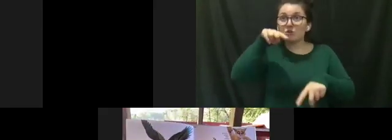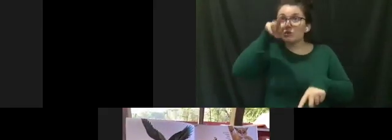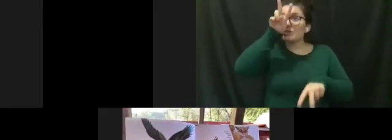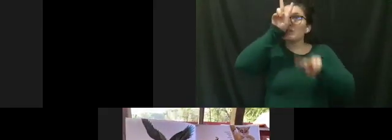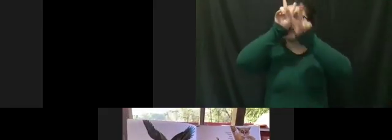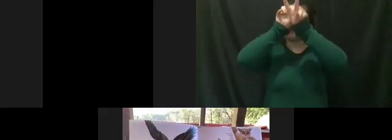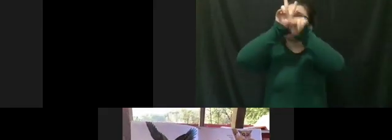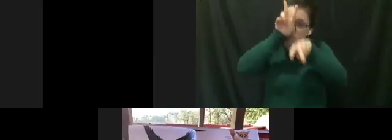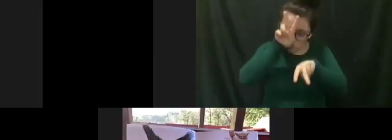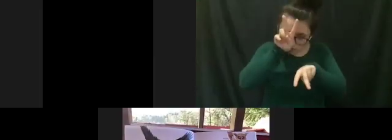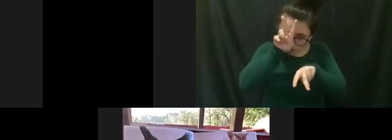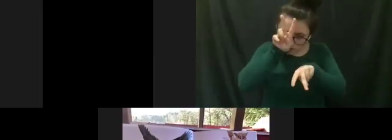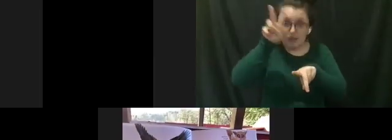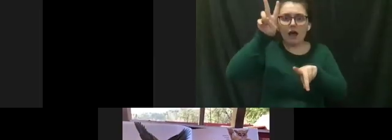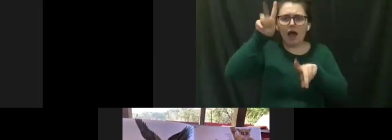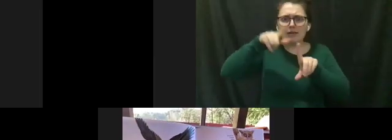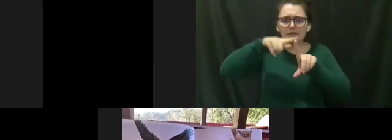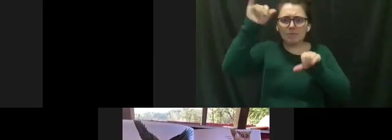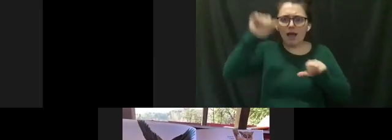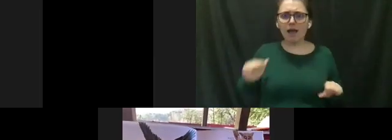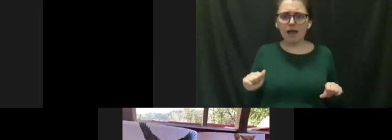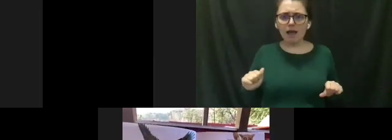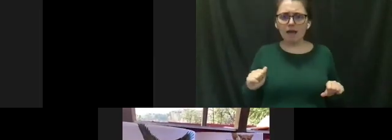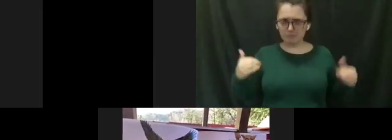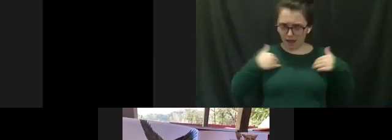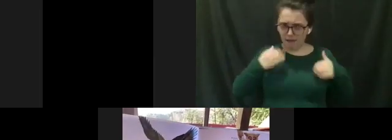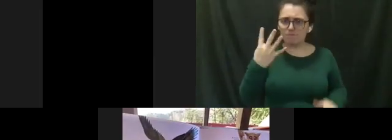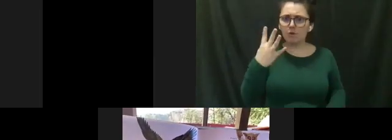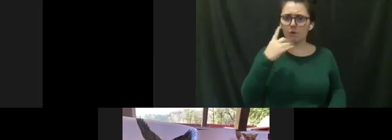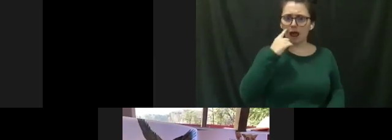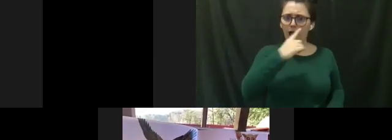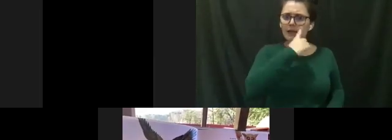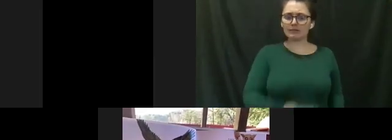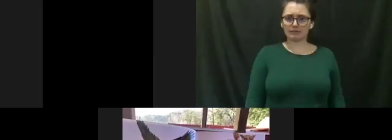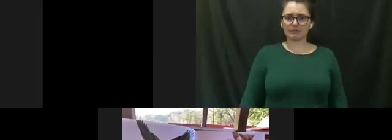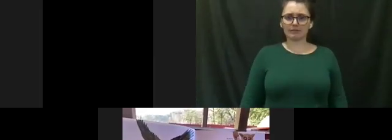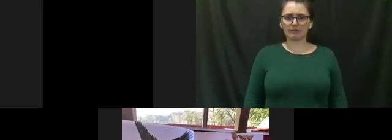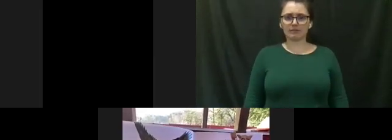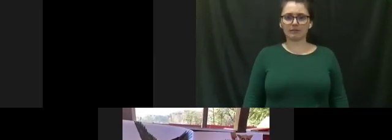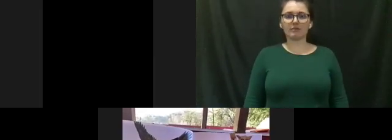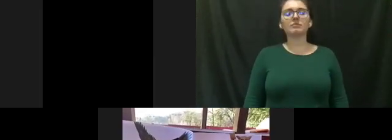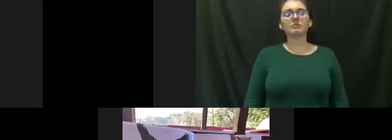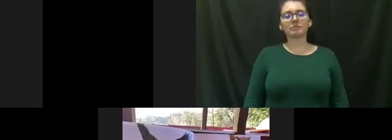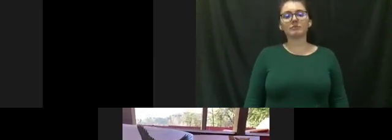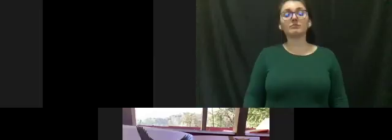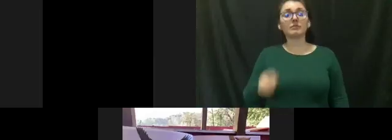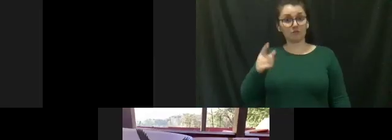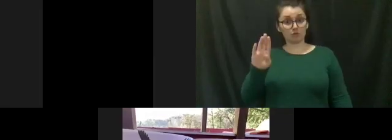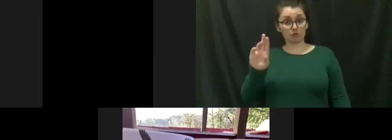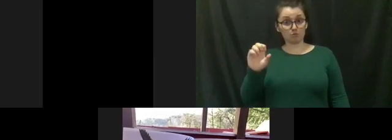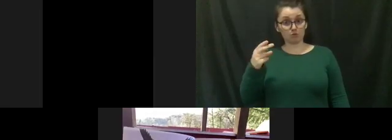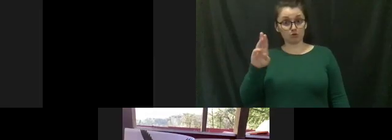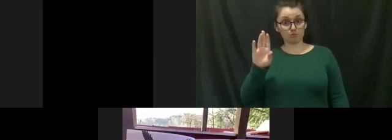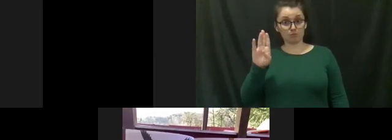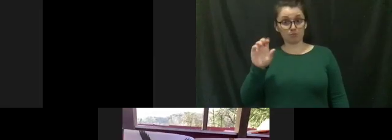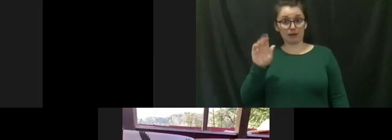below the water at the same time. They have 4 eyes. If you're a bush baby, you use your large eyes to